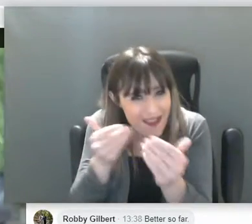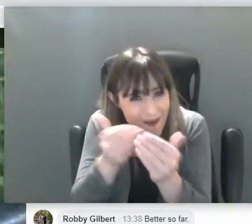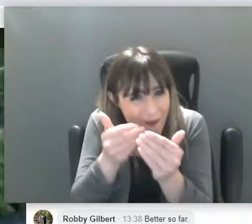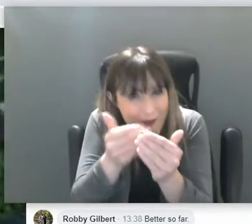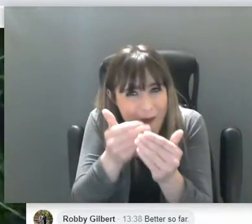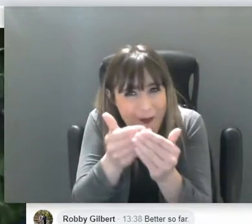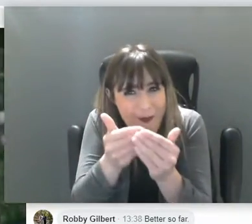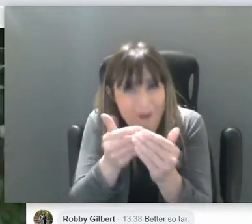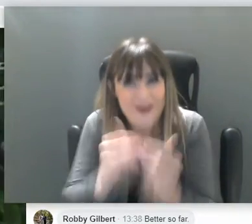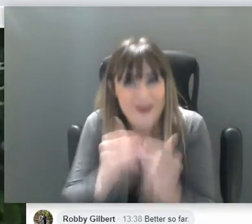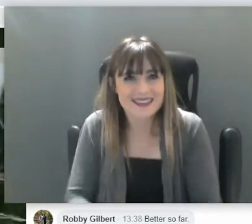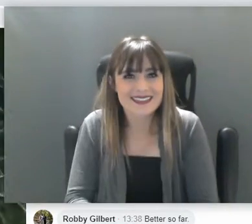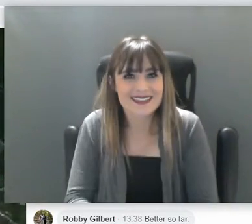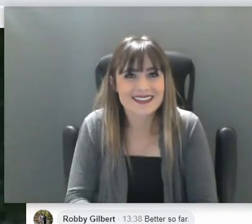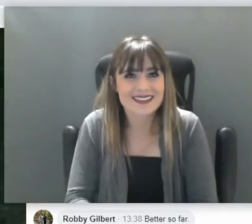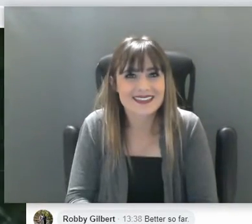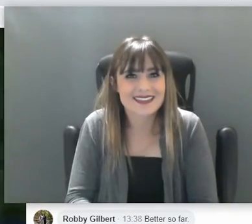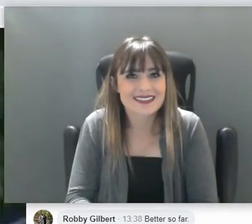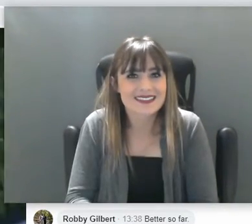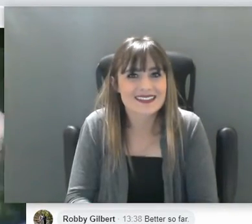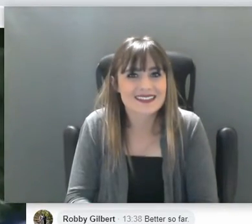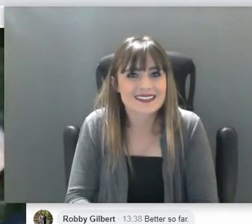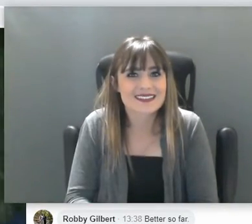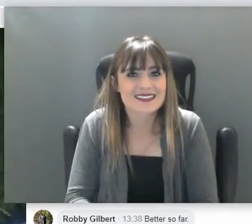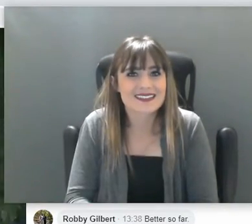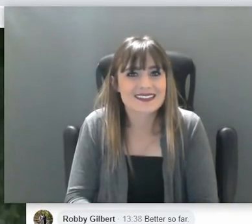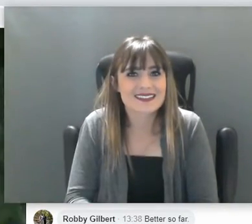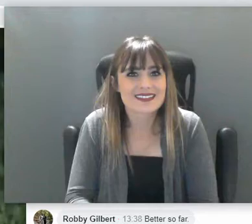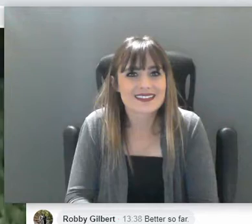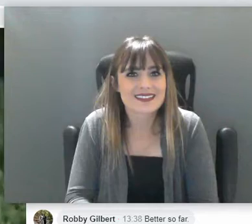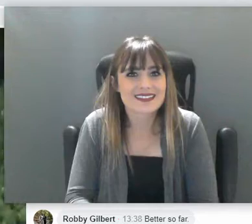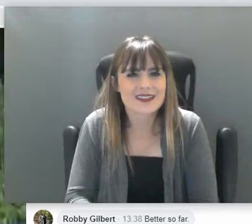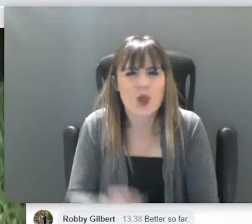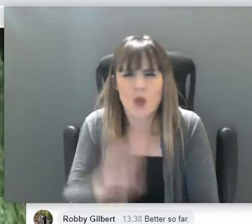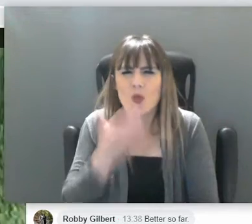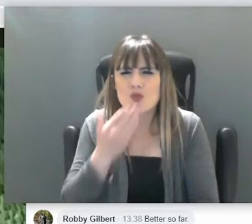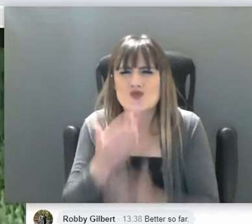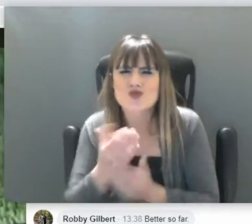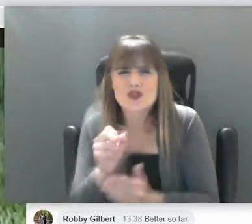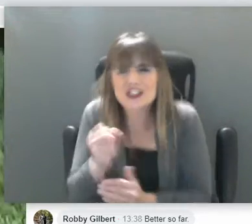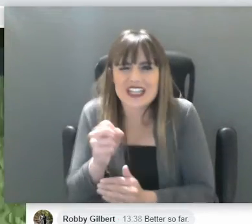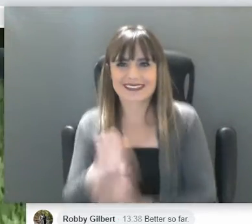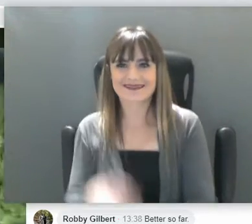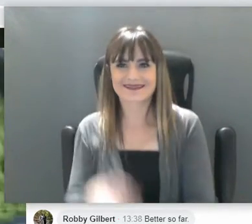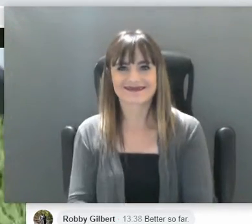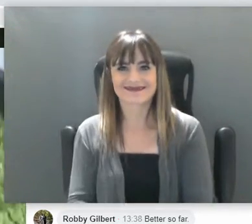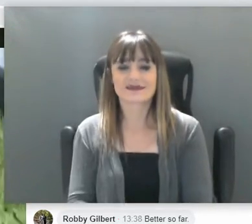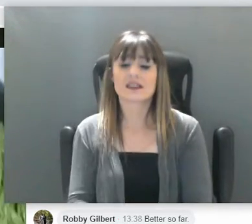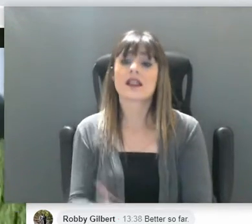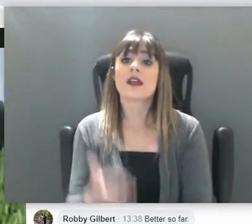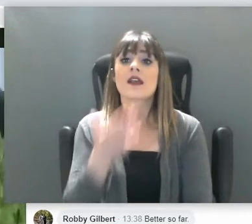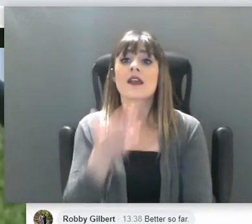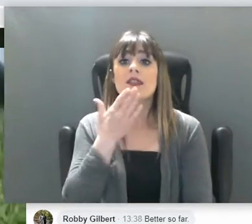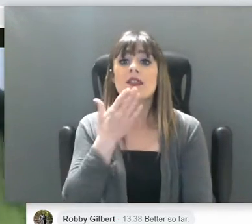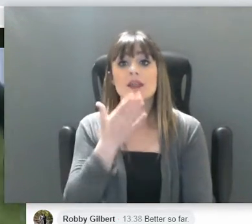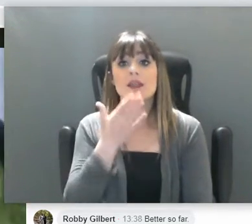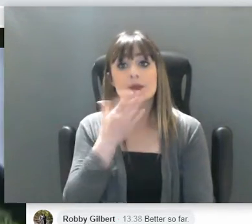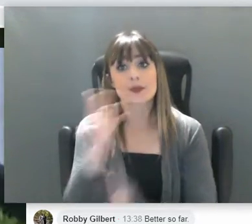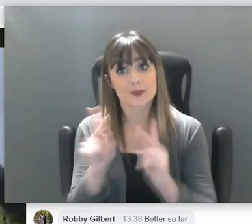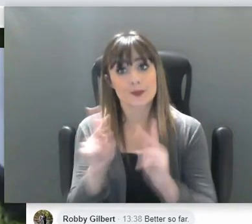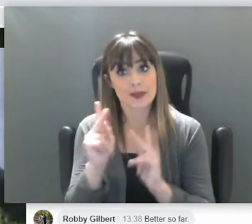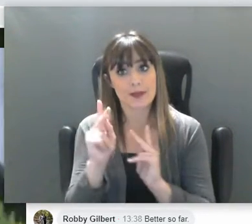Let's give everyone a real good view of you. Oh, good shake. Hey, we've had some people donating. I do want to say thank you. You can hit that